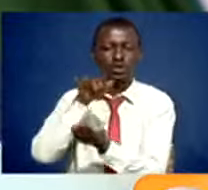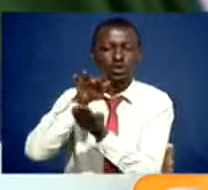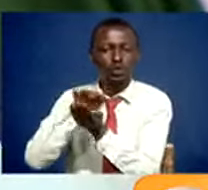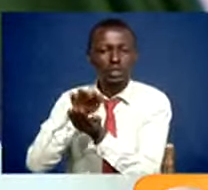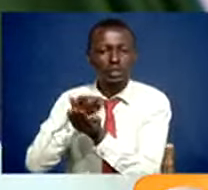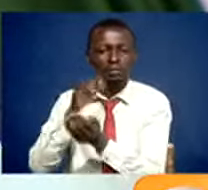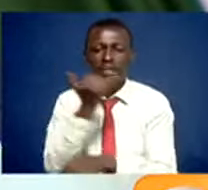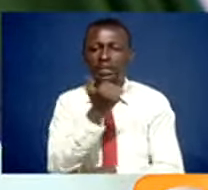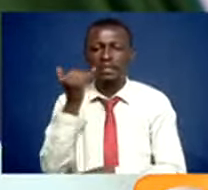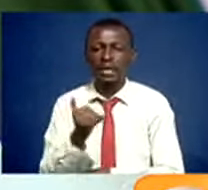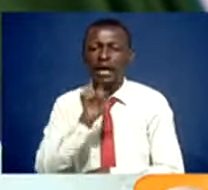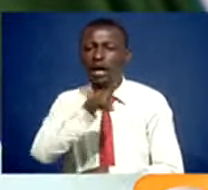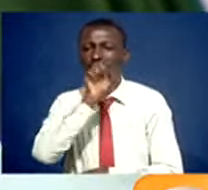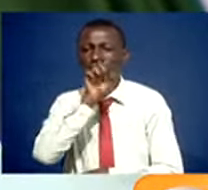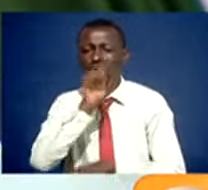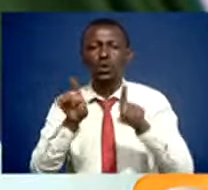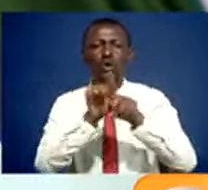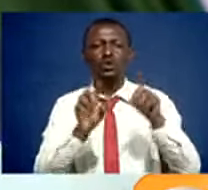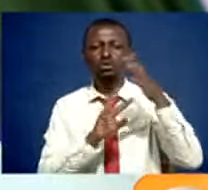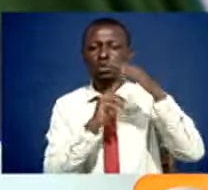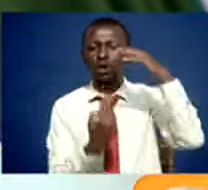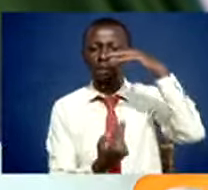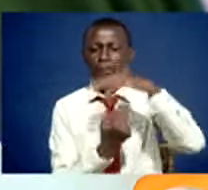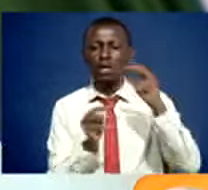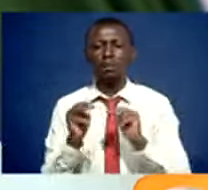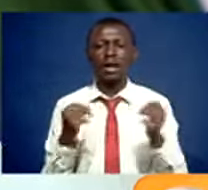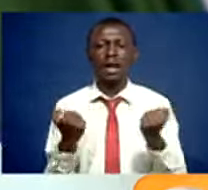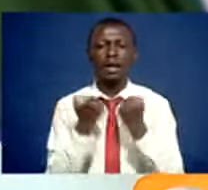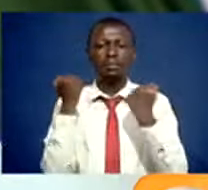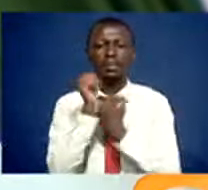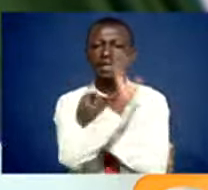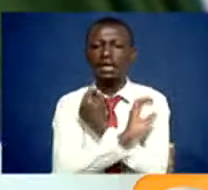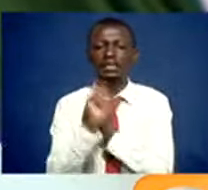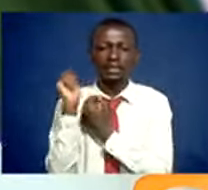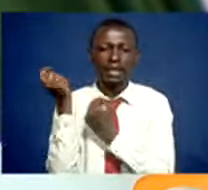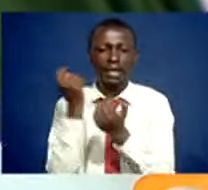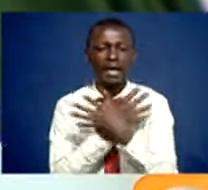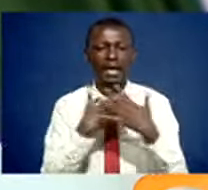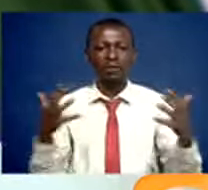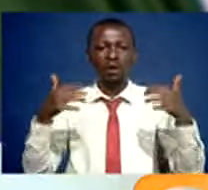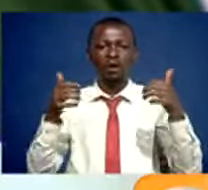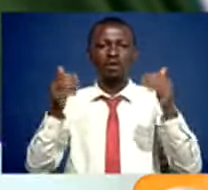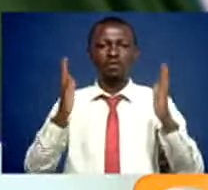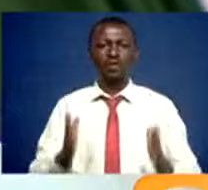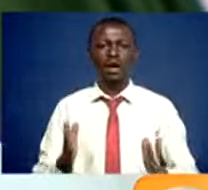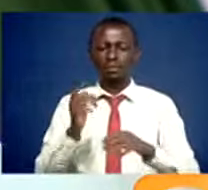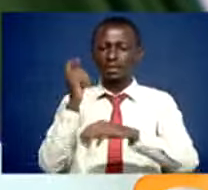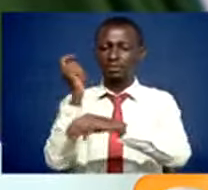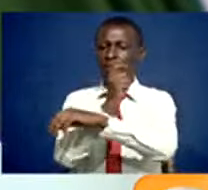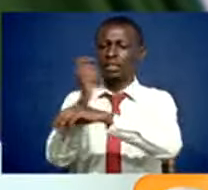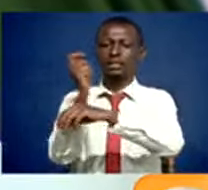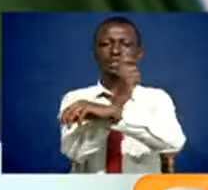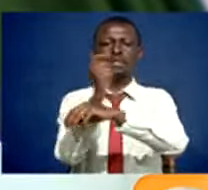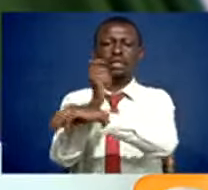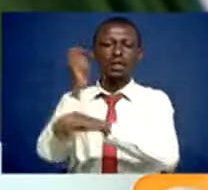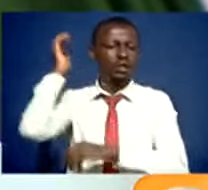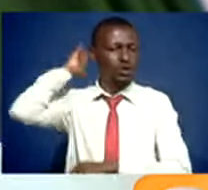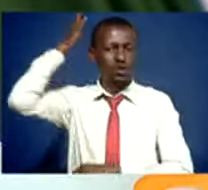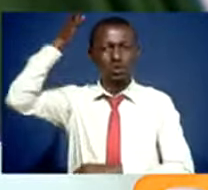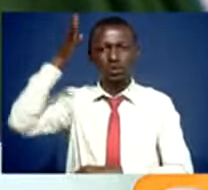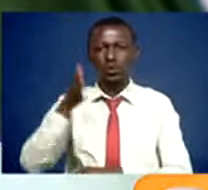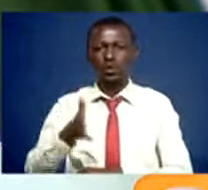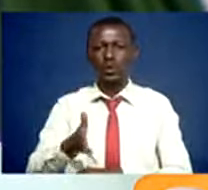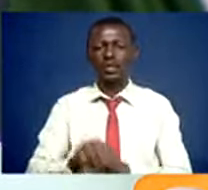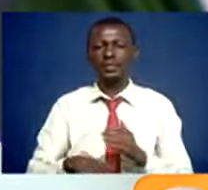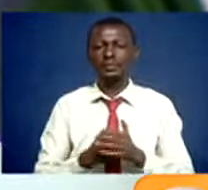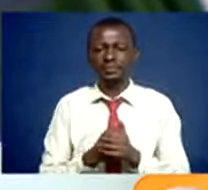project management that will be undertaken across Kenya, and farmers will be trained along the way. On